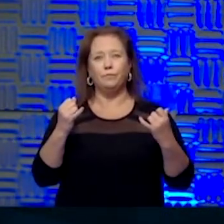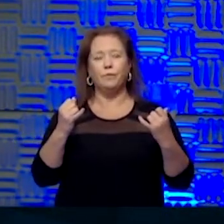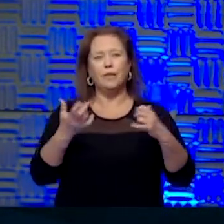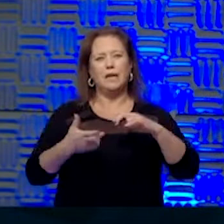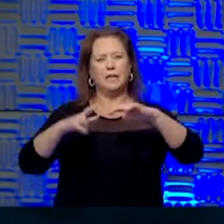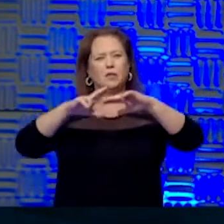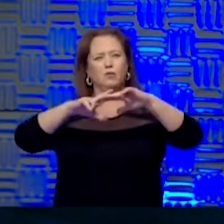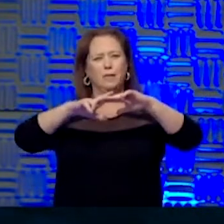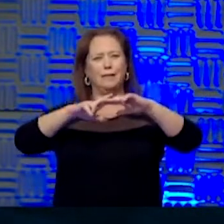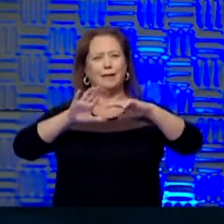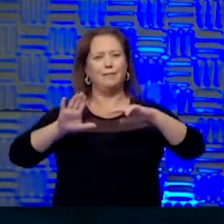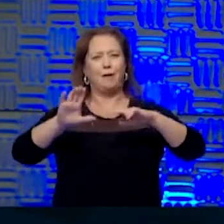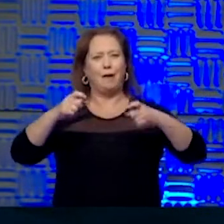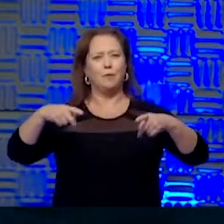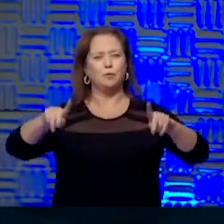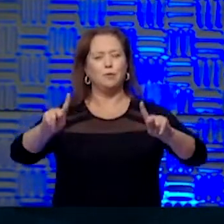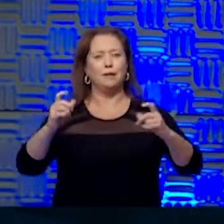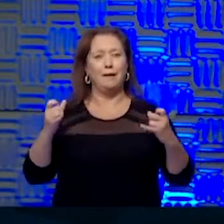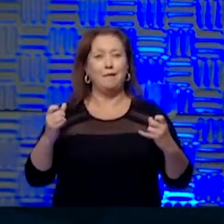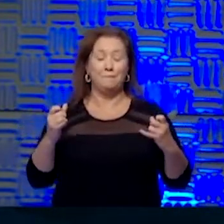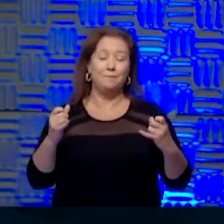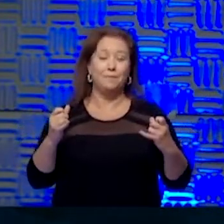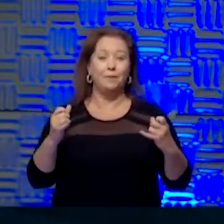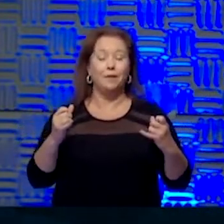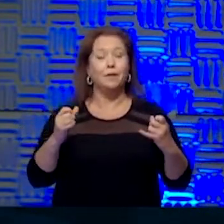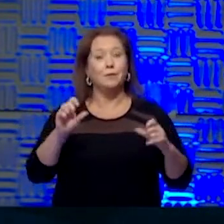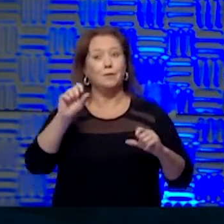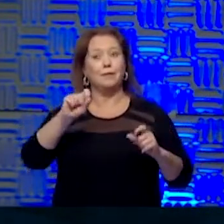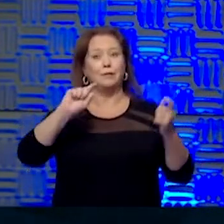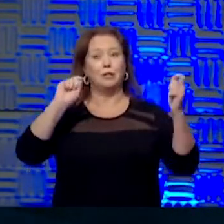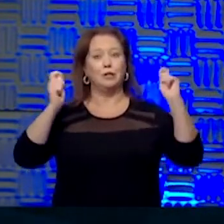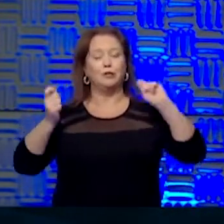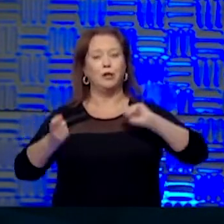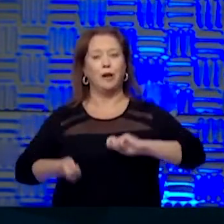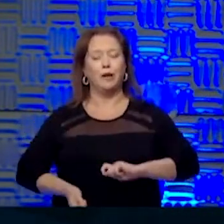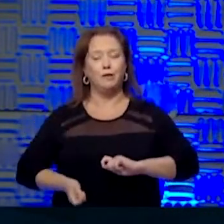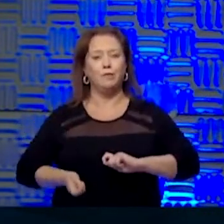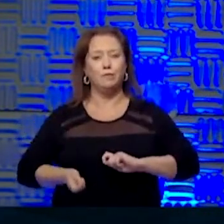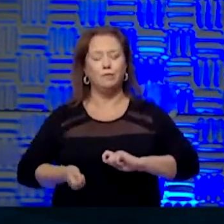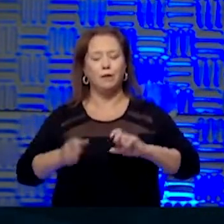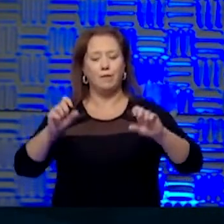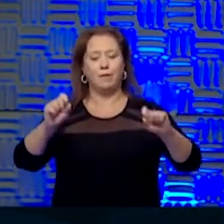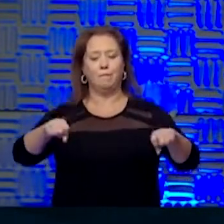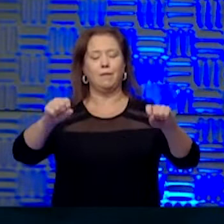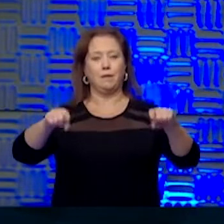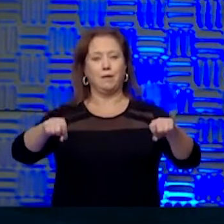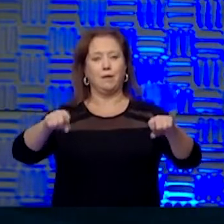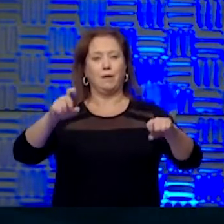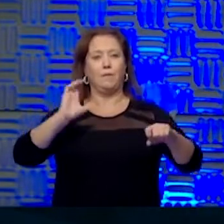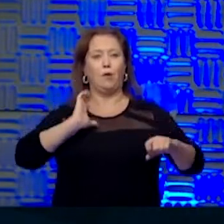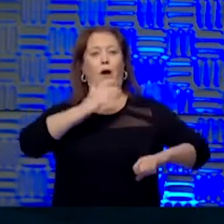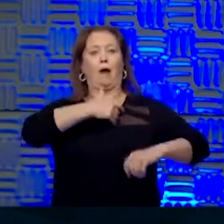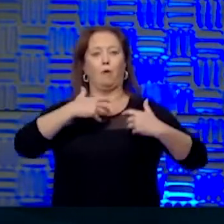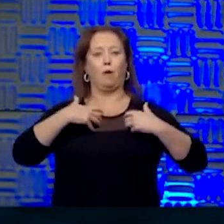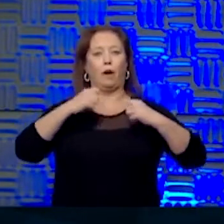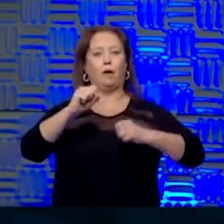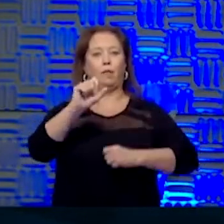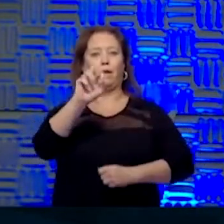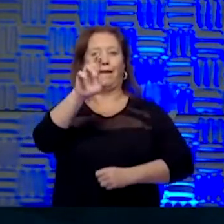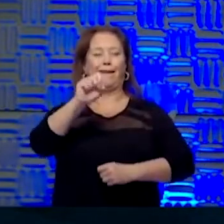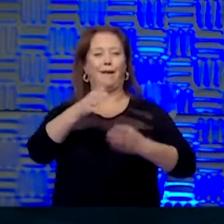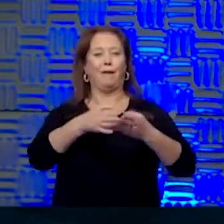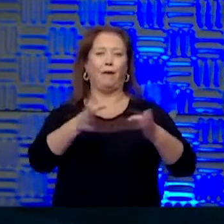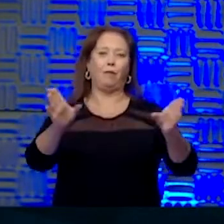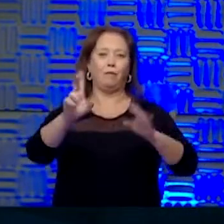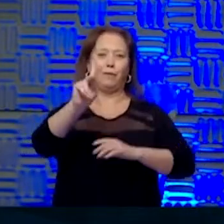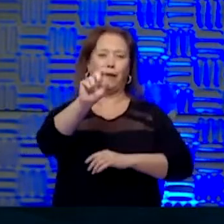increasing that opportunity. So again, a movement toward the ability for our healthcare professionals across Kansas and